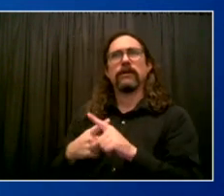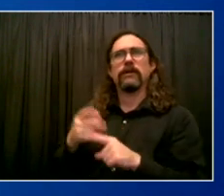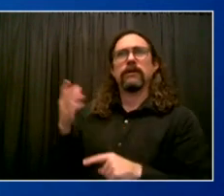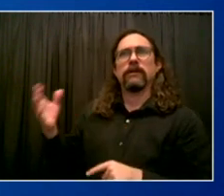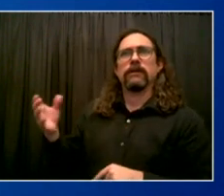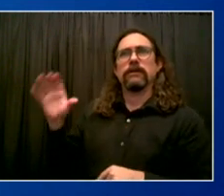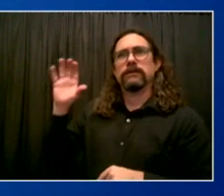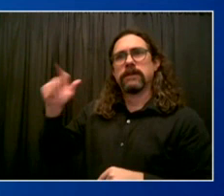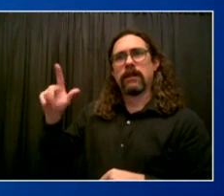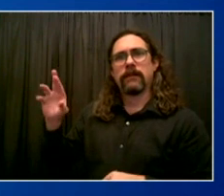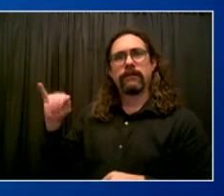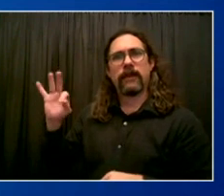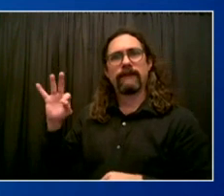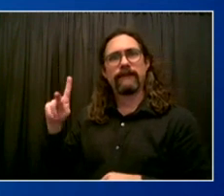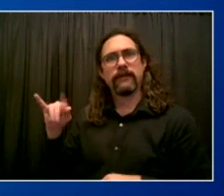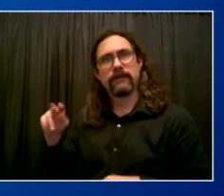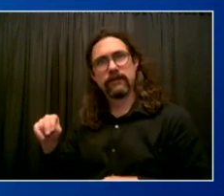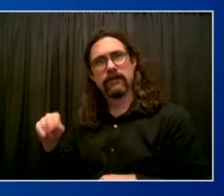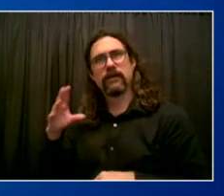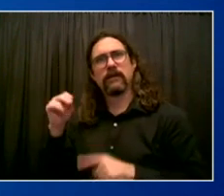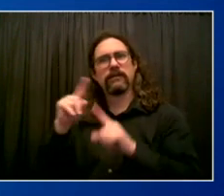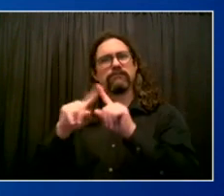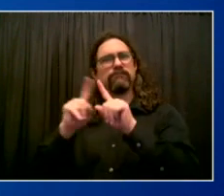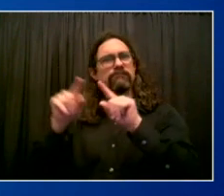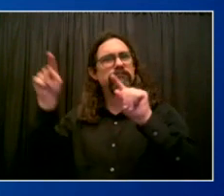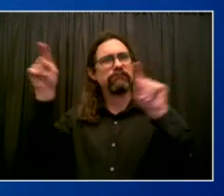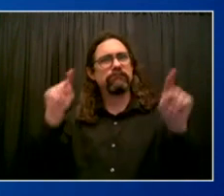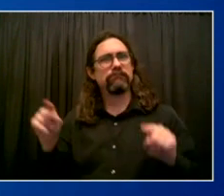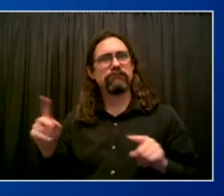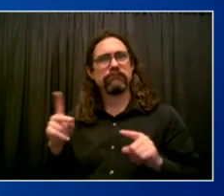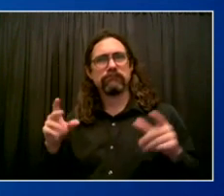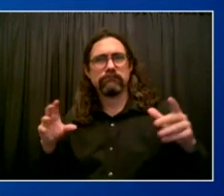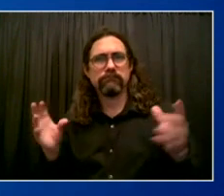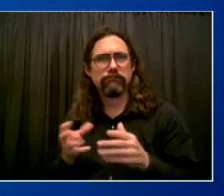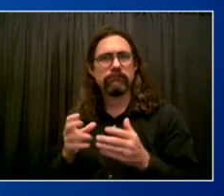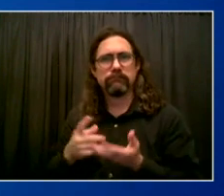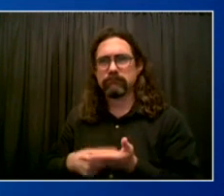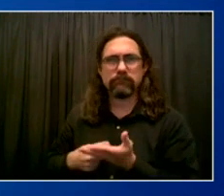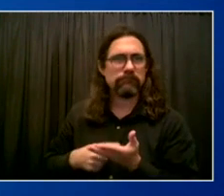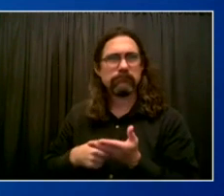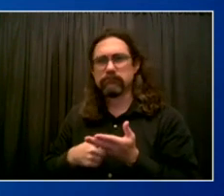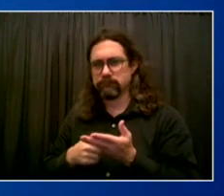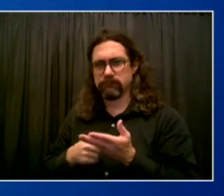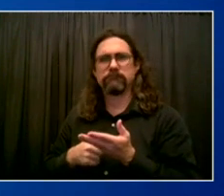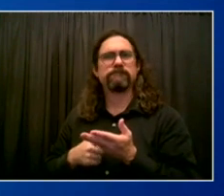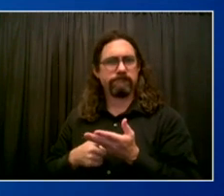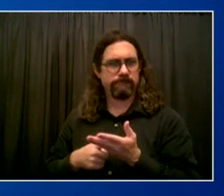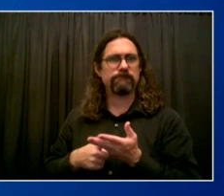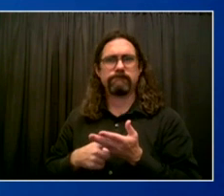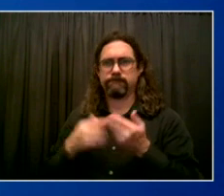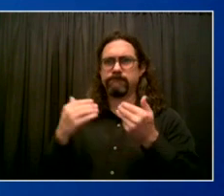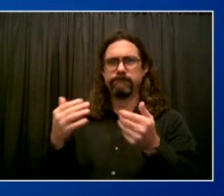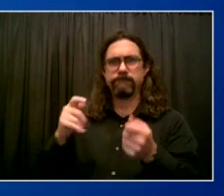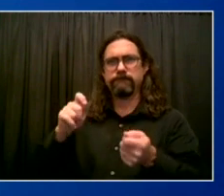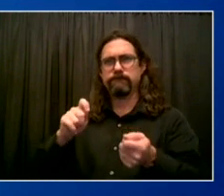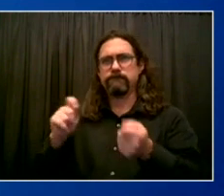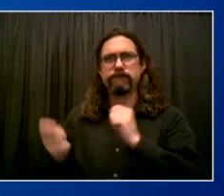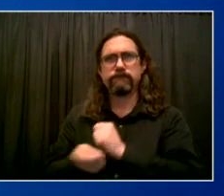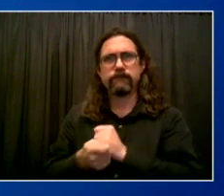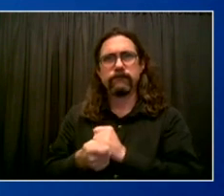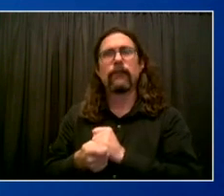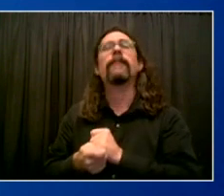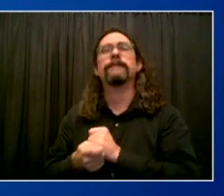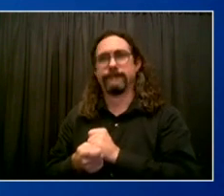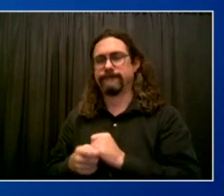to start to transform that space. And so four basketball courts are now restored to mint condition at the Colonel Charles Young